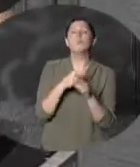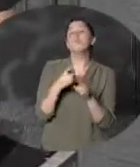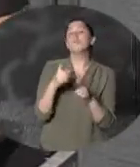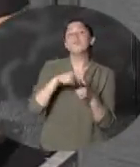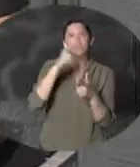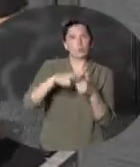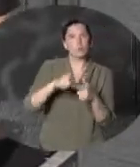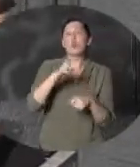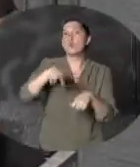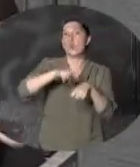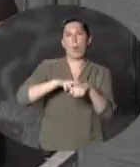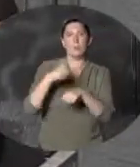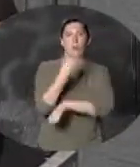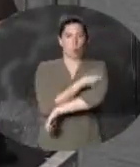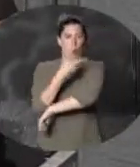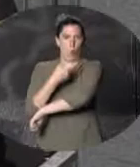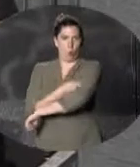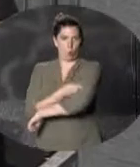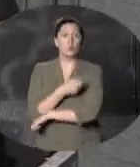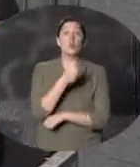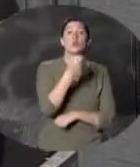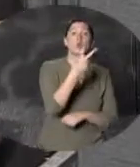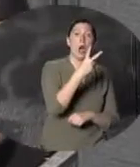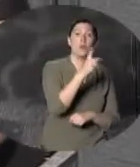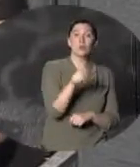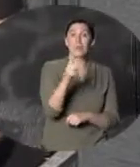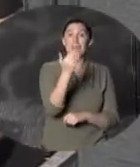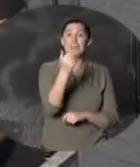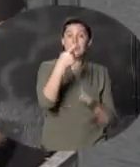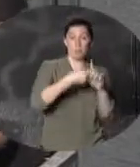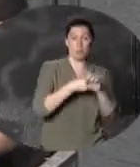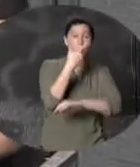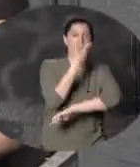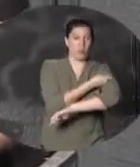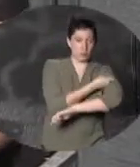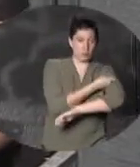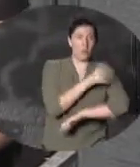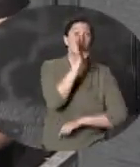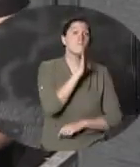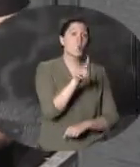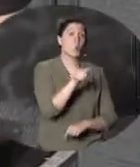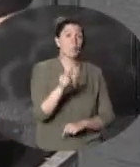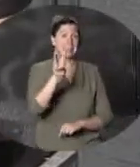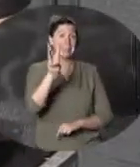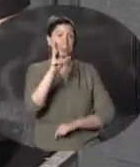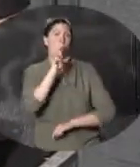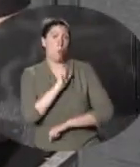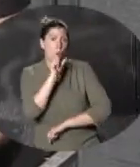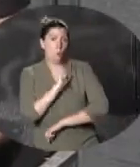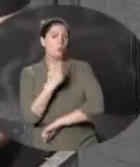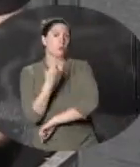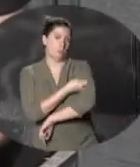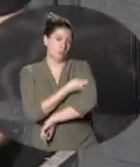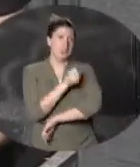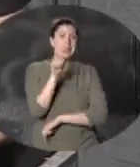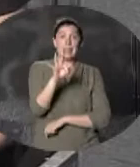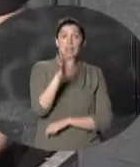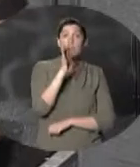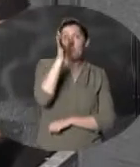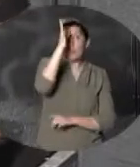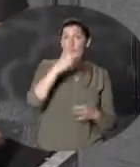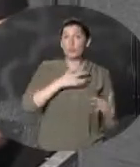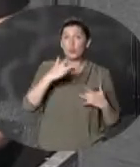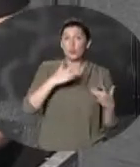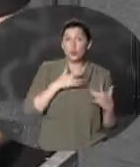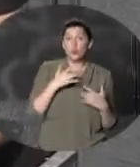which is 2 doses, the first between 12 and 15 months and the second between 4 and 6 years. But if parents are particularly concerned because they